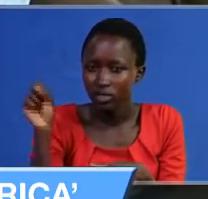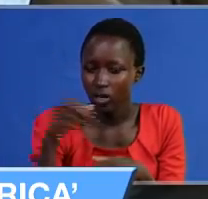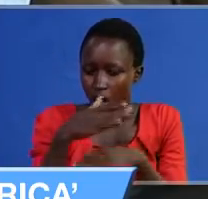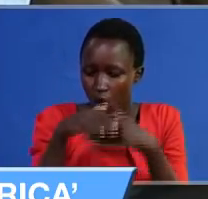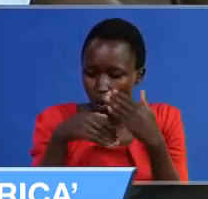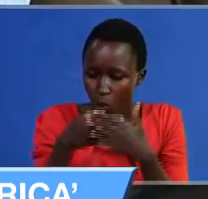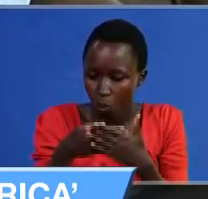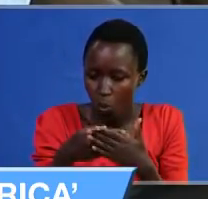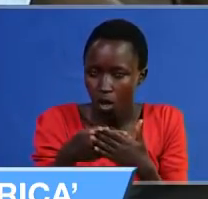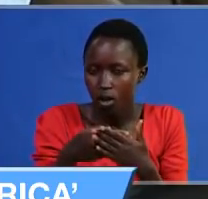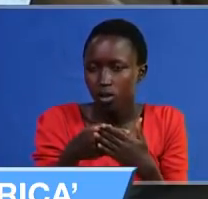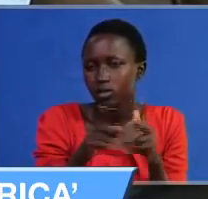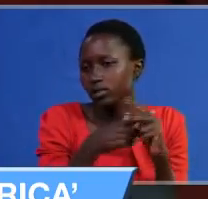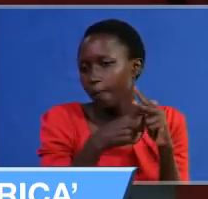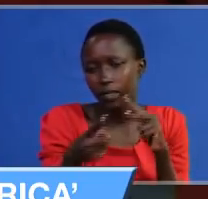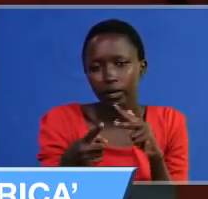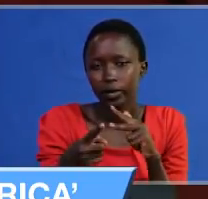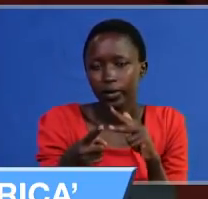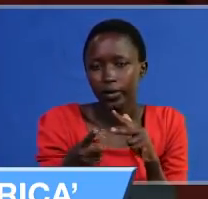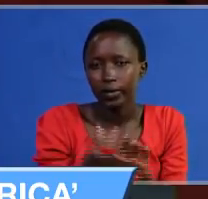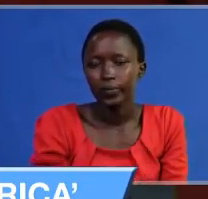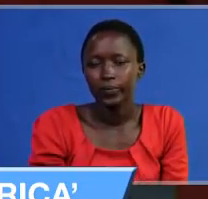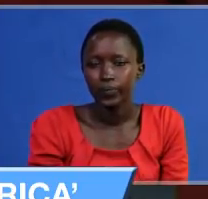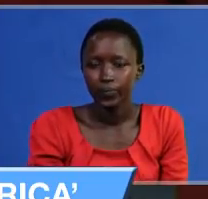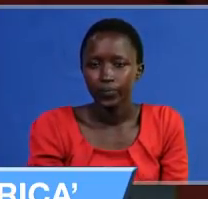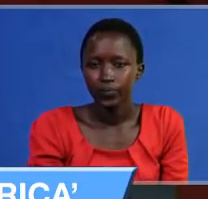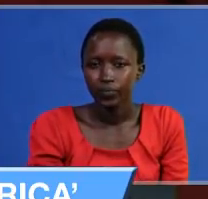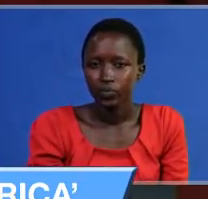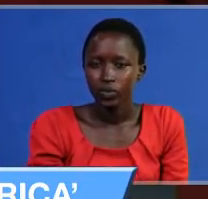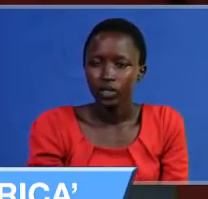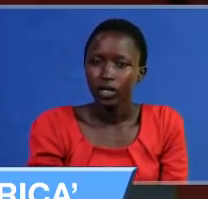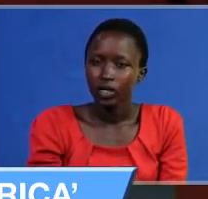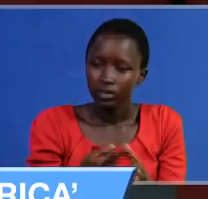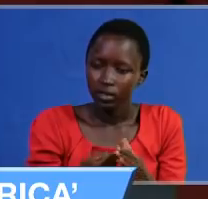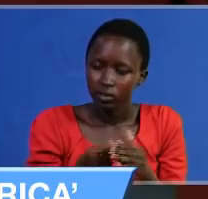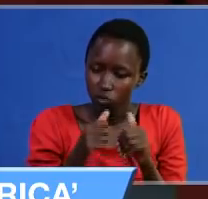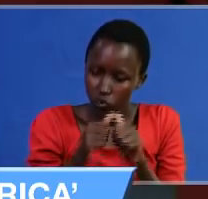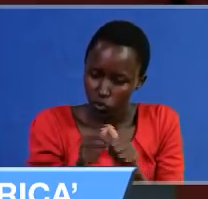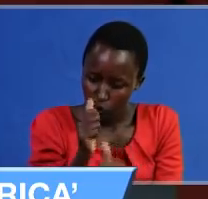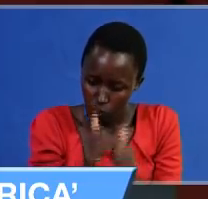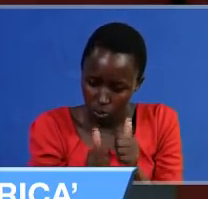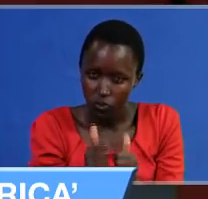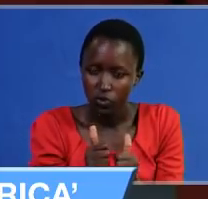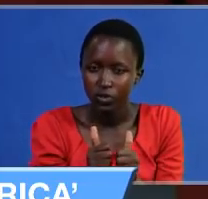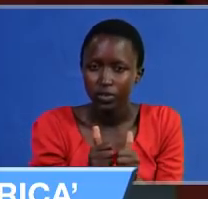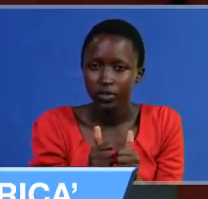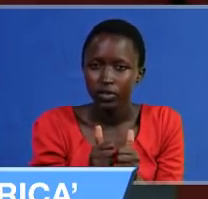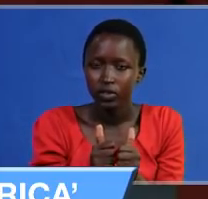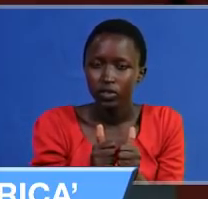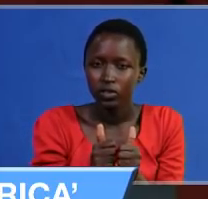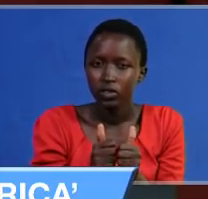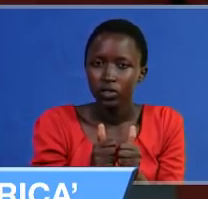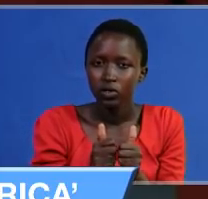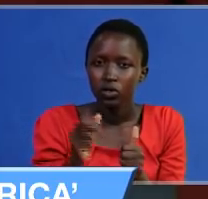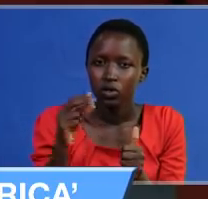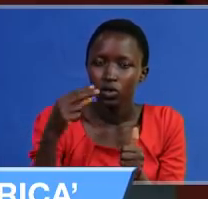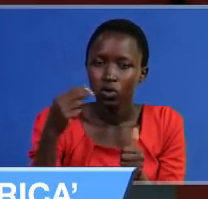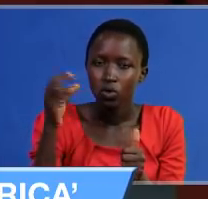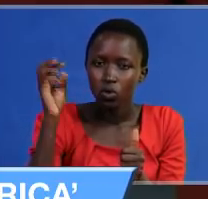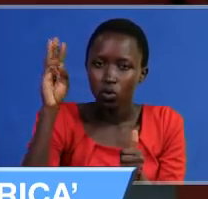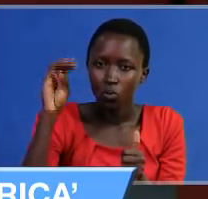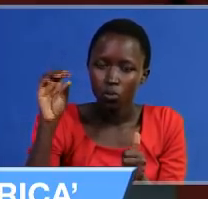All those species disappeared. What eventually survived are what we call the Homo